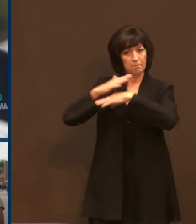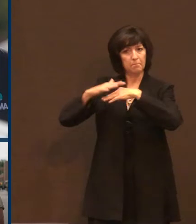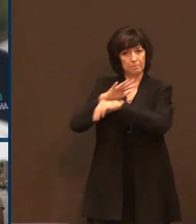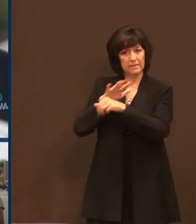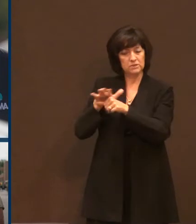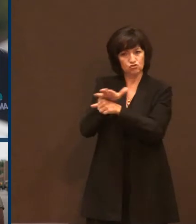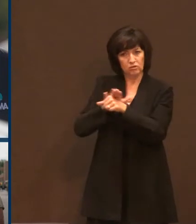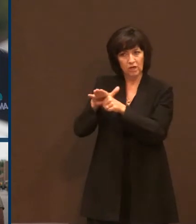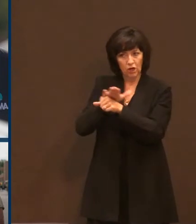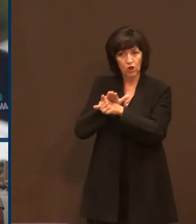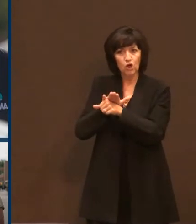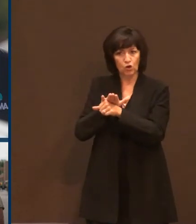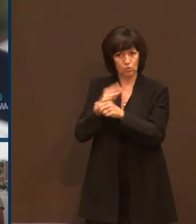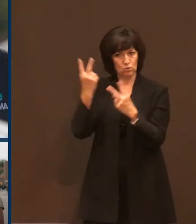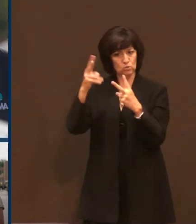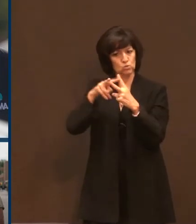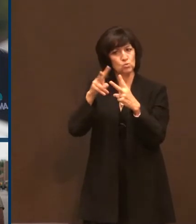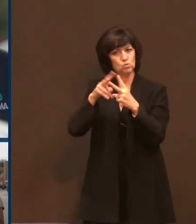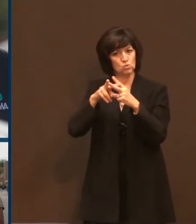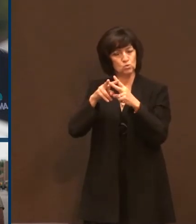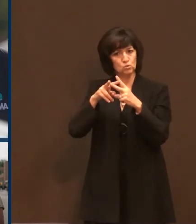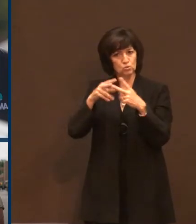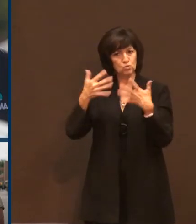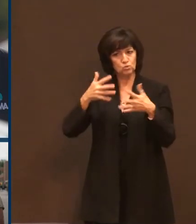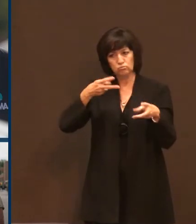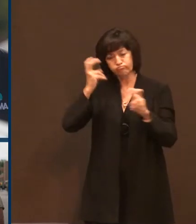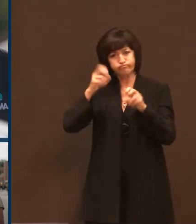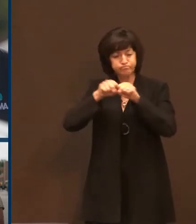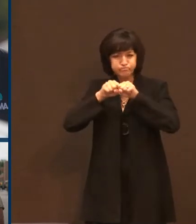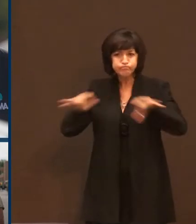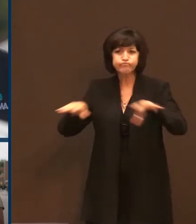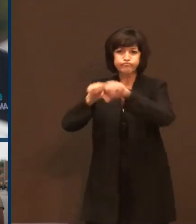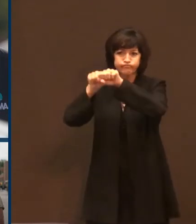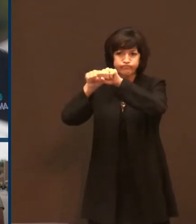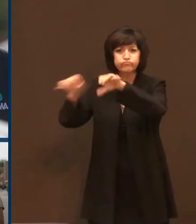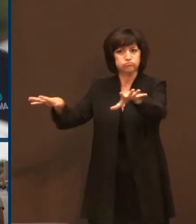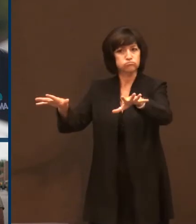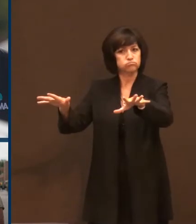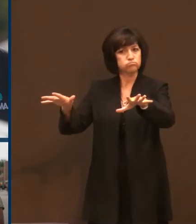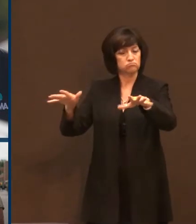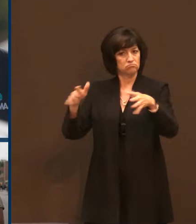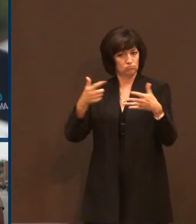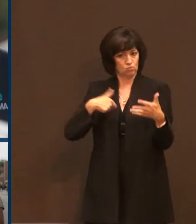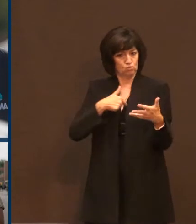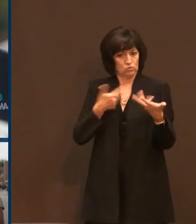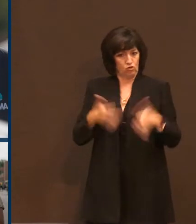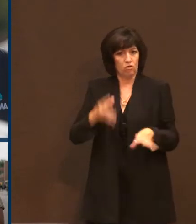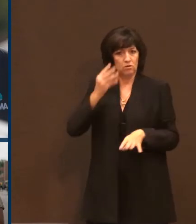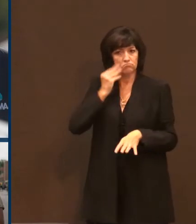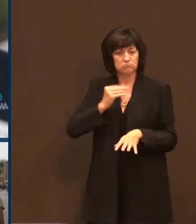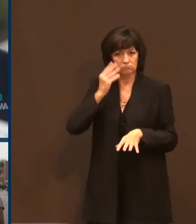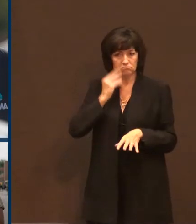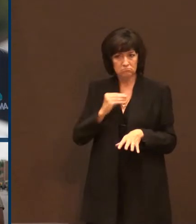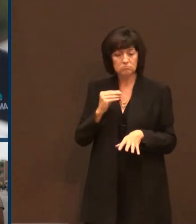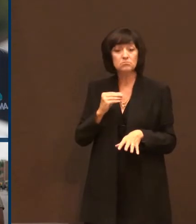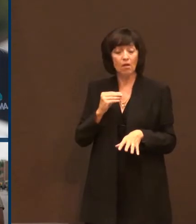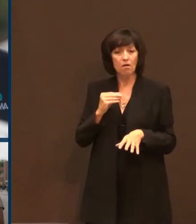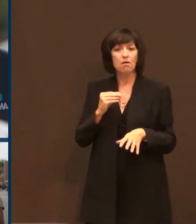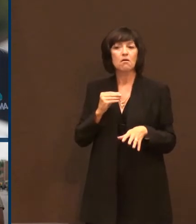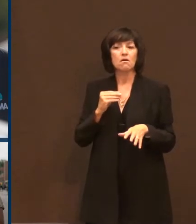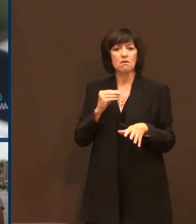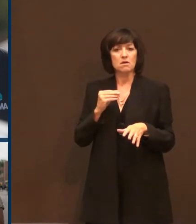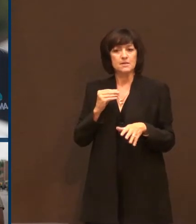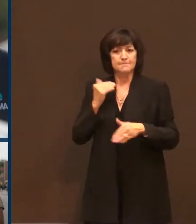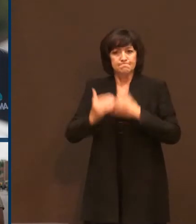beaches. We're hoping that we don't have other many outbreaks like that, but we have corps